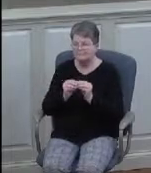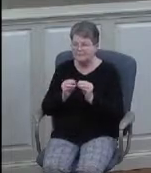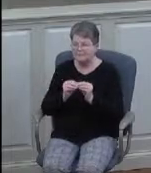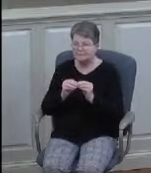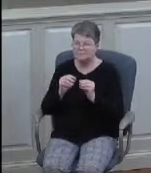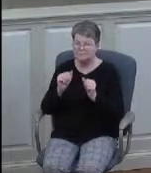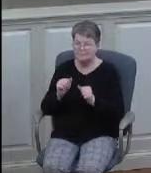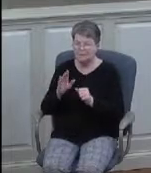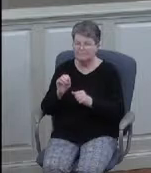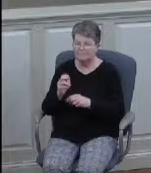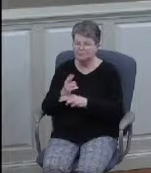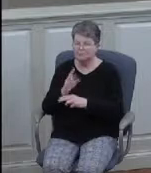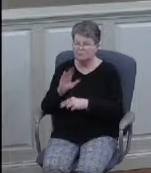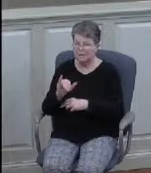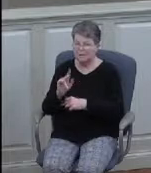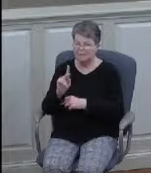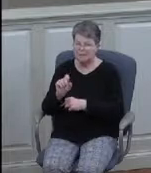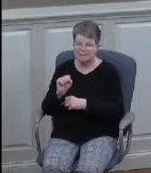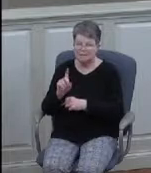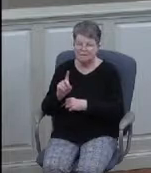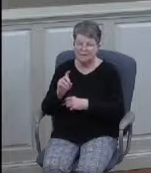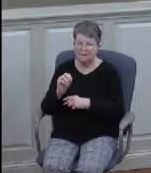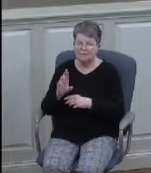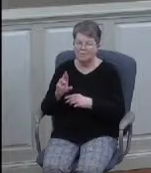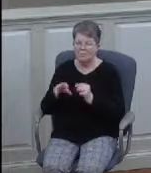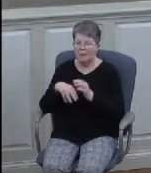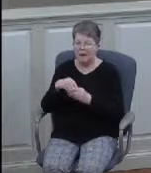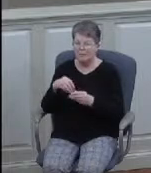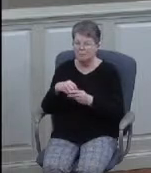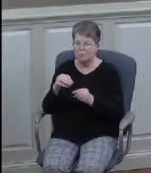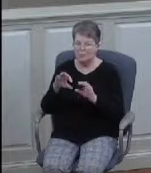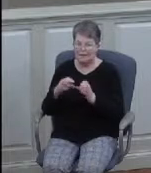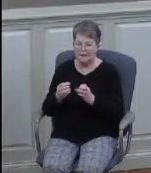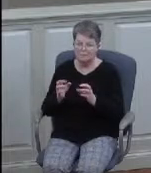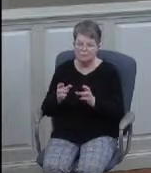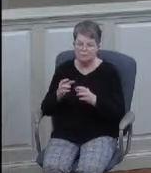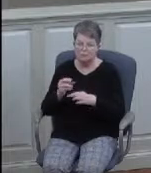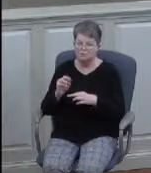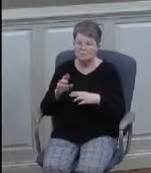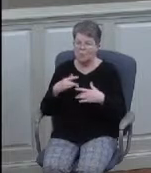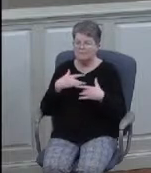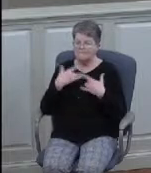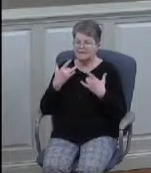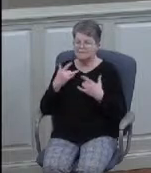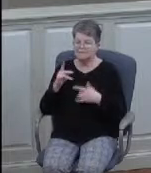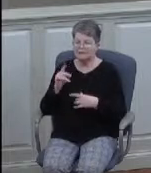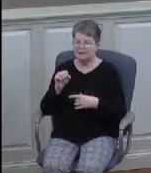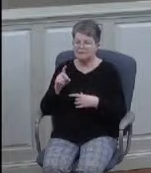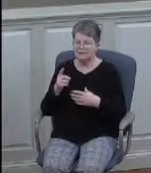KSD for outdoor classrooms or events that they might have.